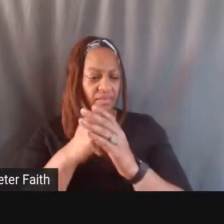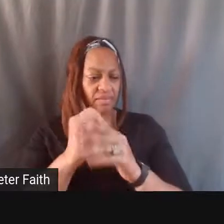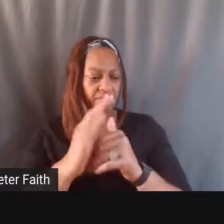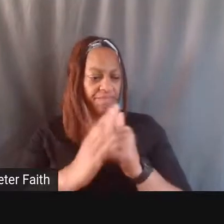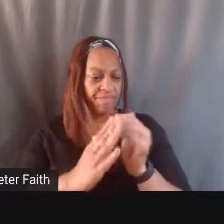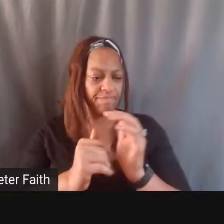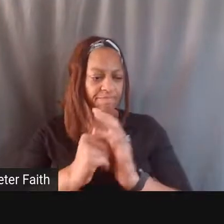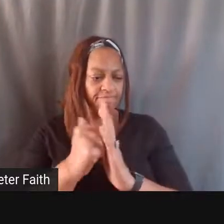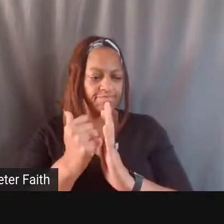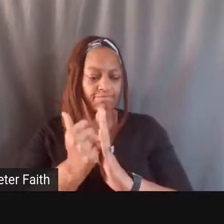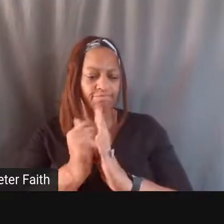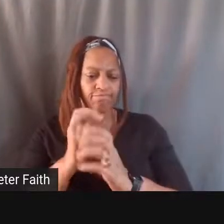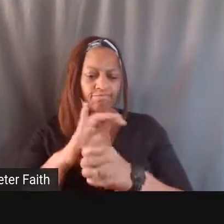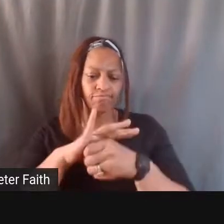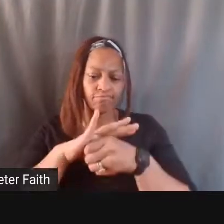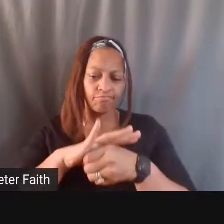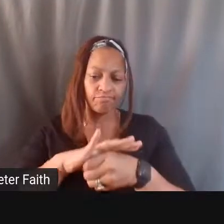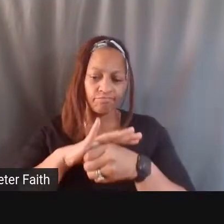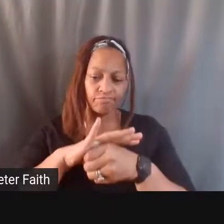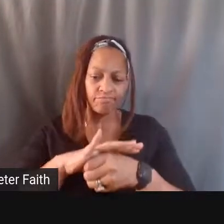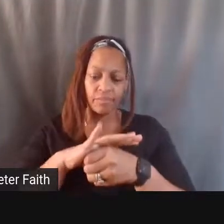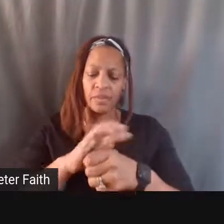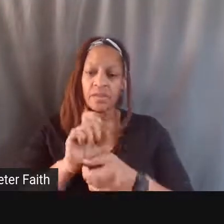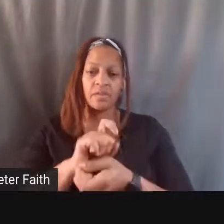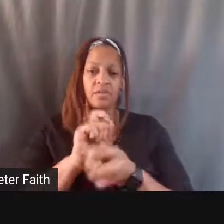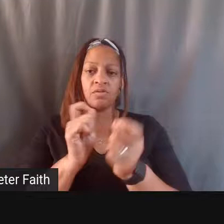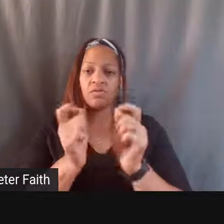It's not anything you need to change.